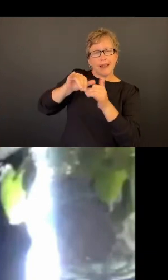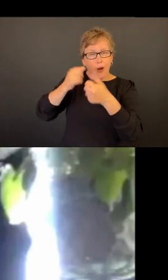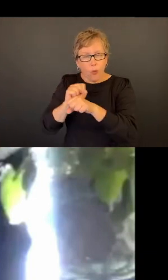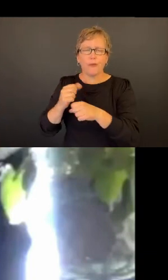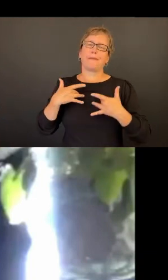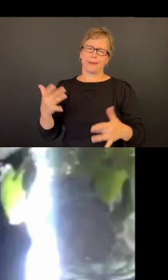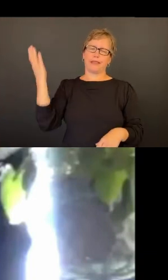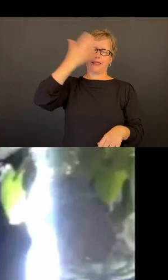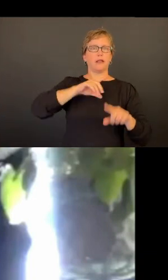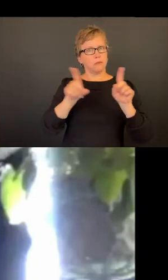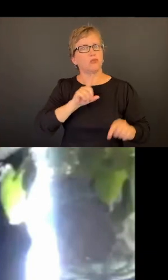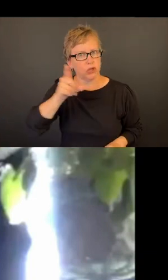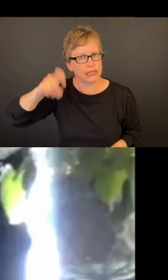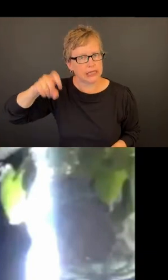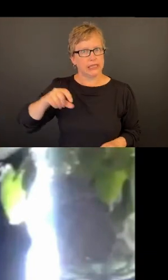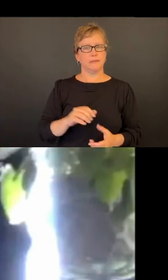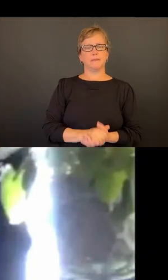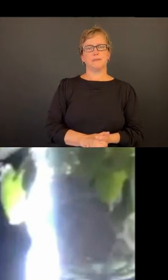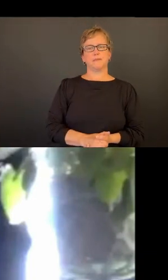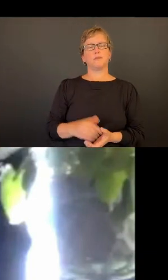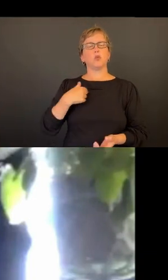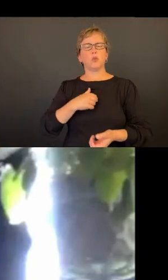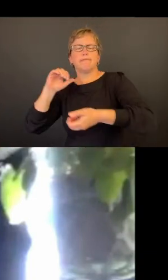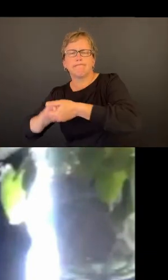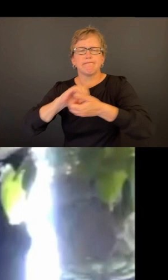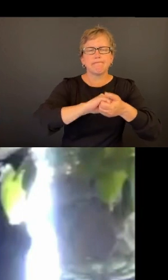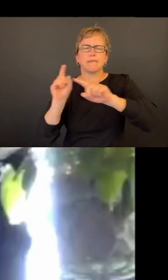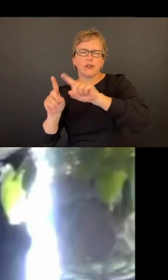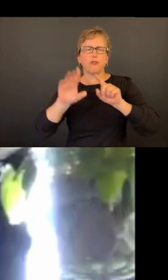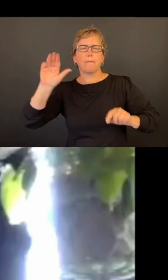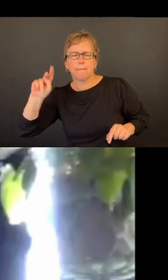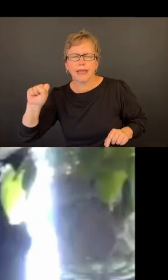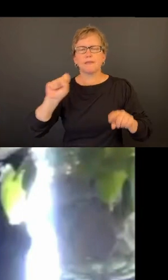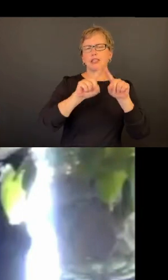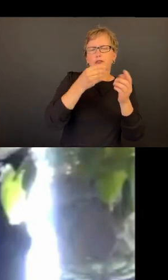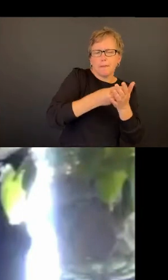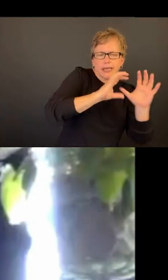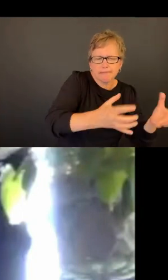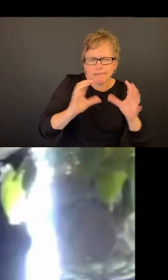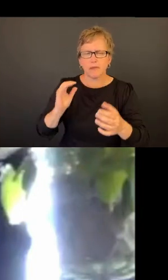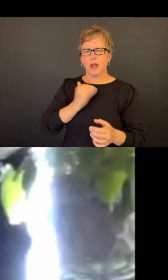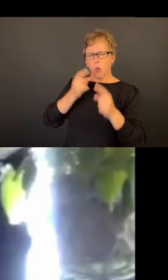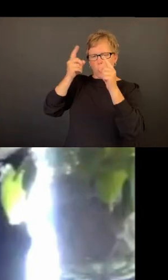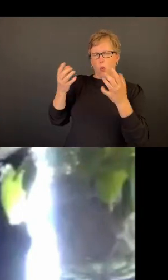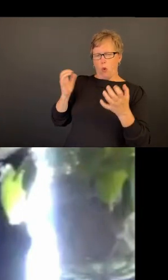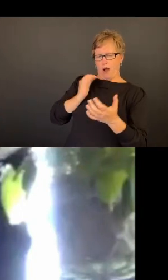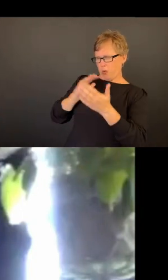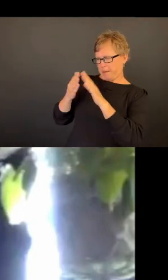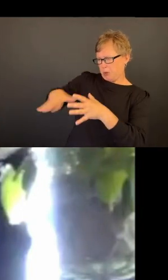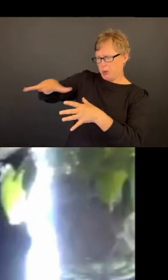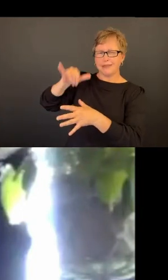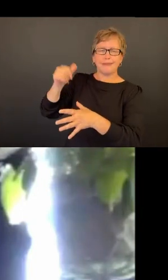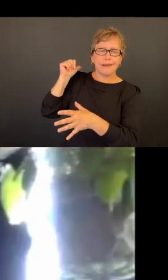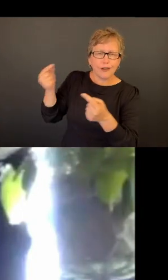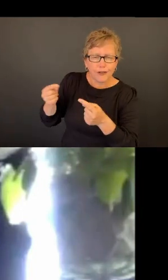literacy and financial resources that are often overlooked but always needed. We intend to continue to partner with various